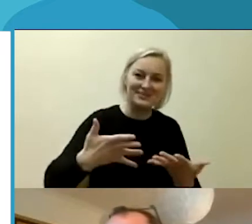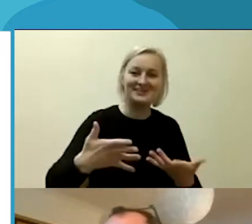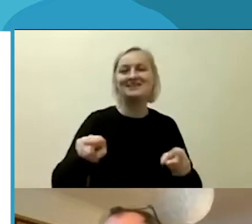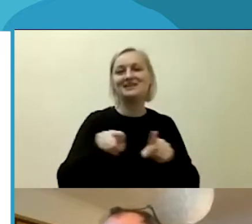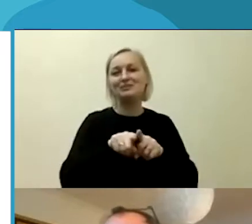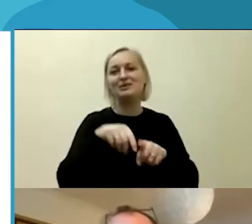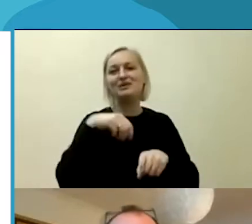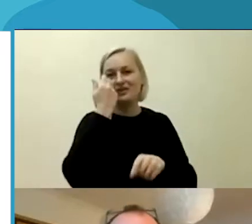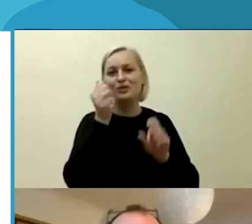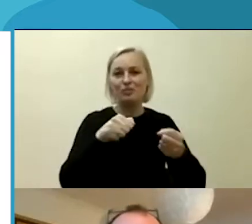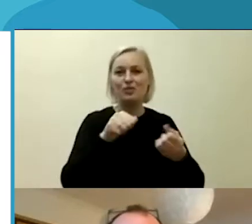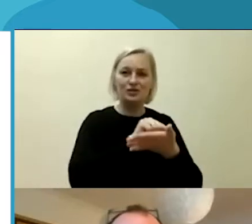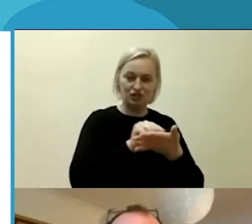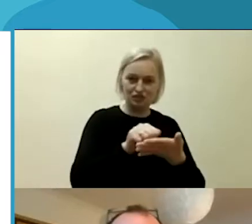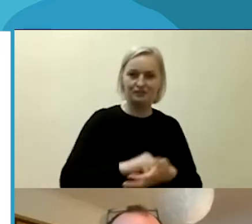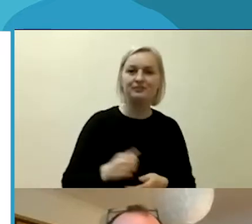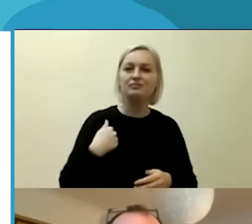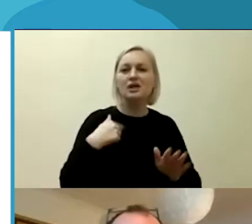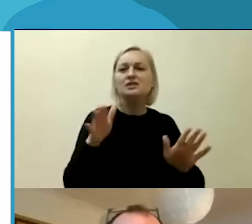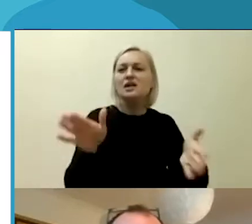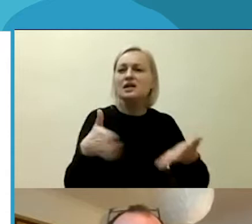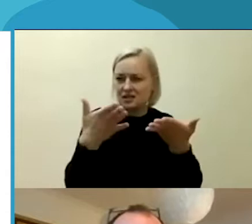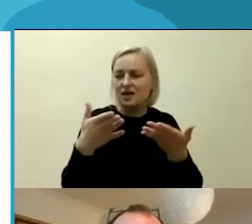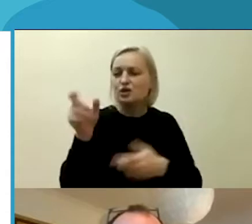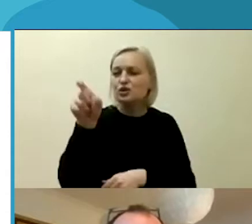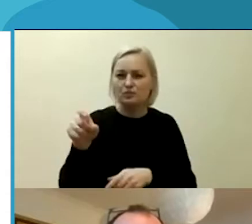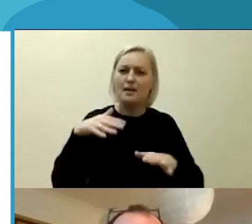So how does the back end work? In practical terms,